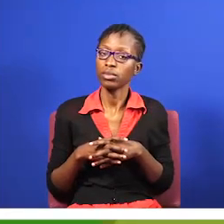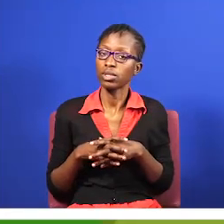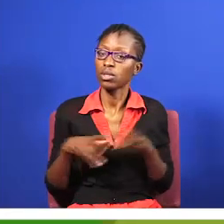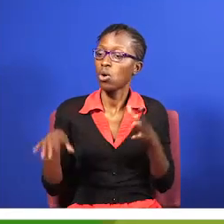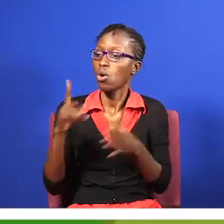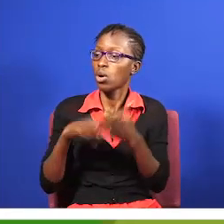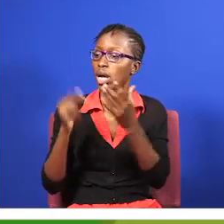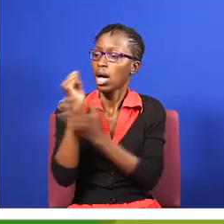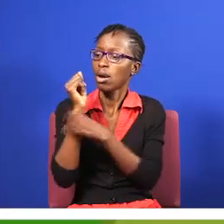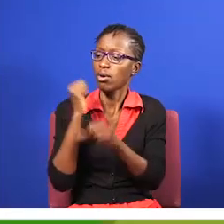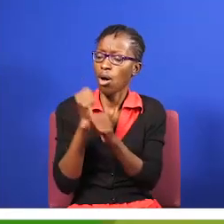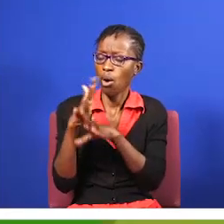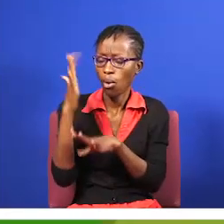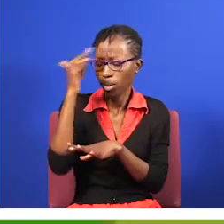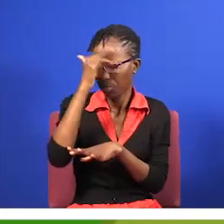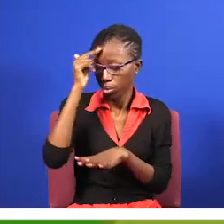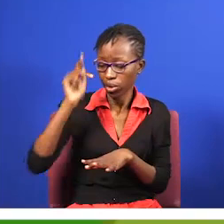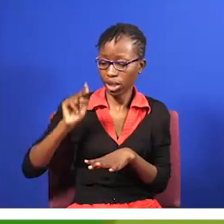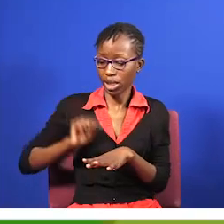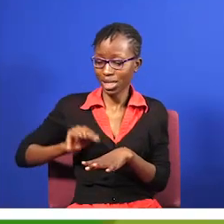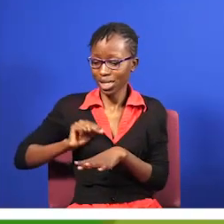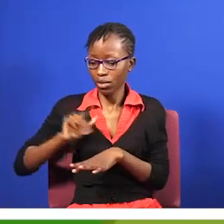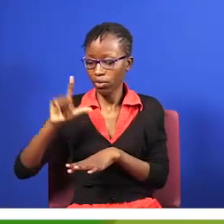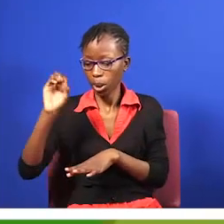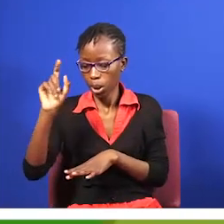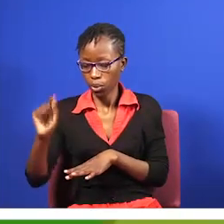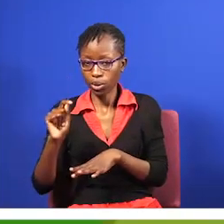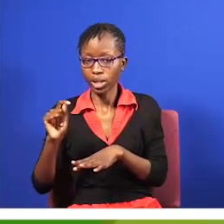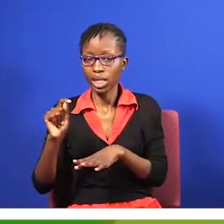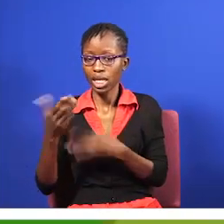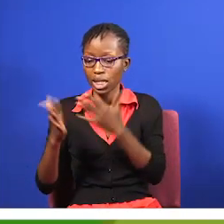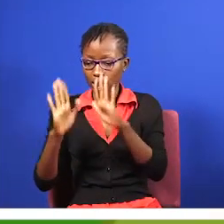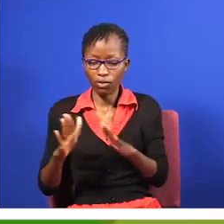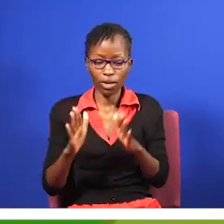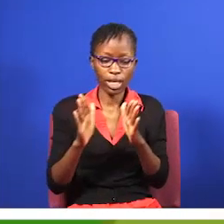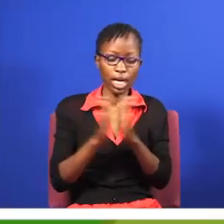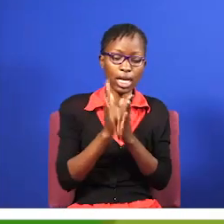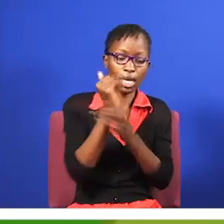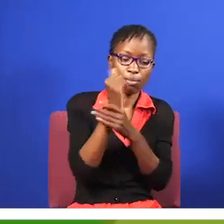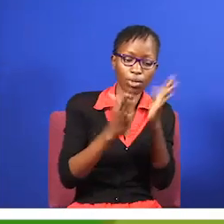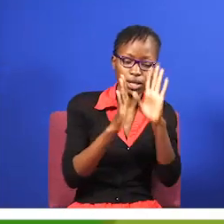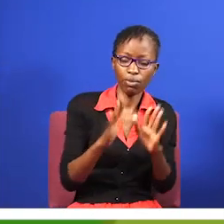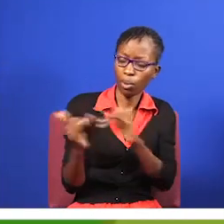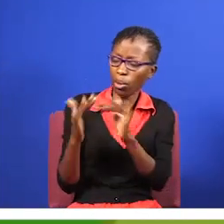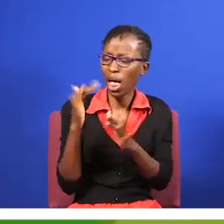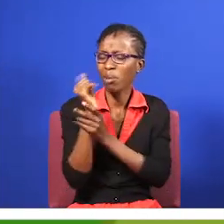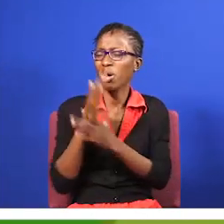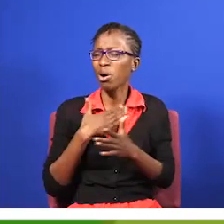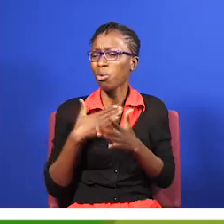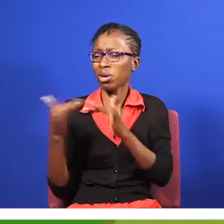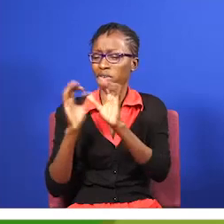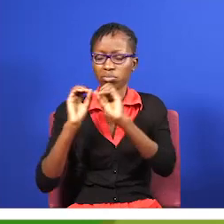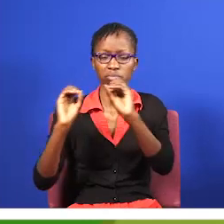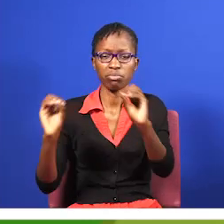Abraham did. Because Lot's servants were fighting with his servants, Abraham did not want them to